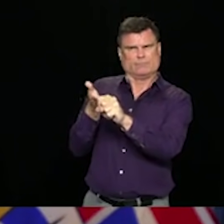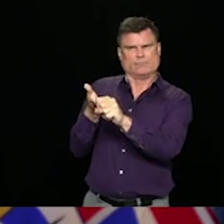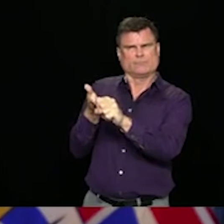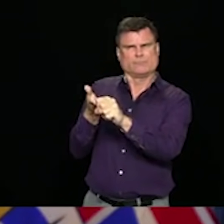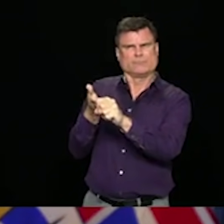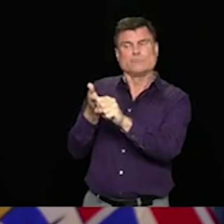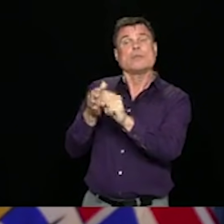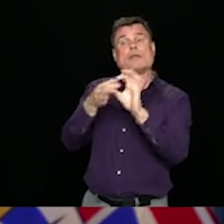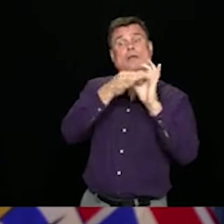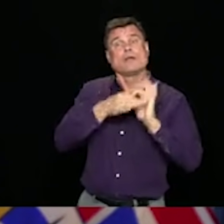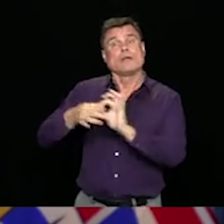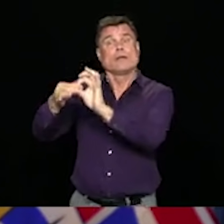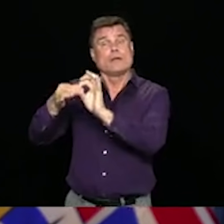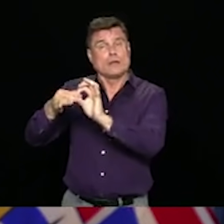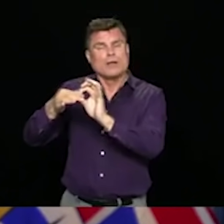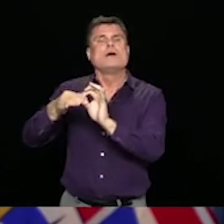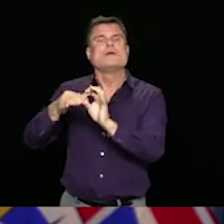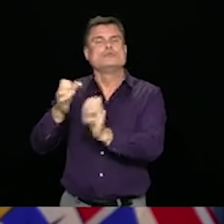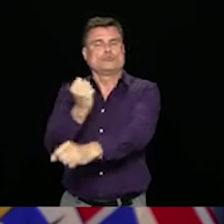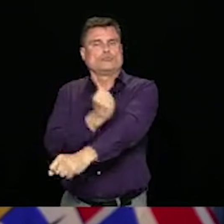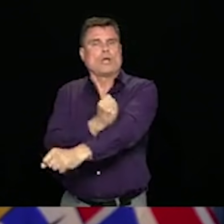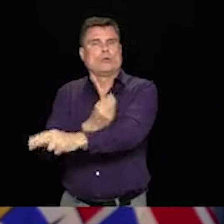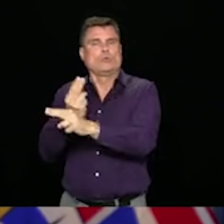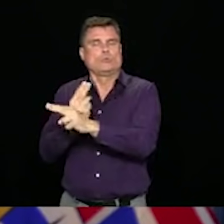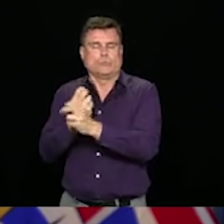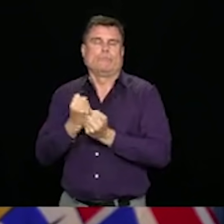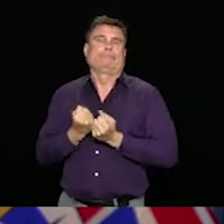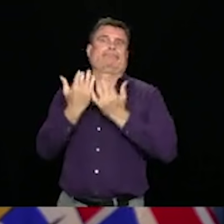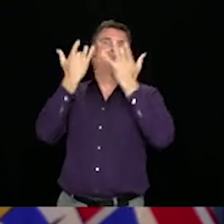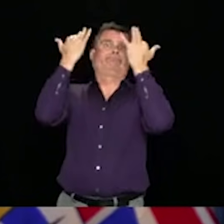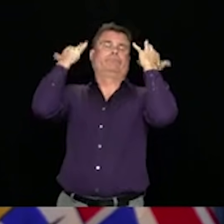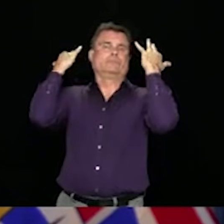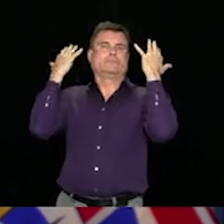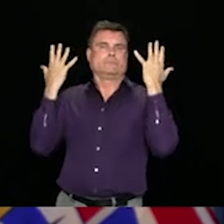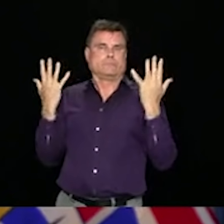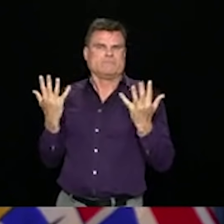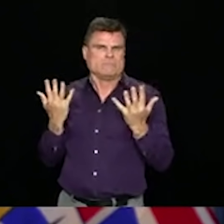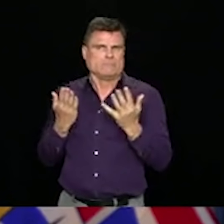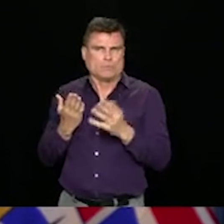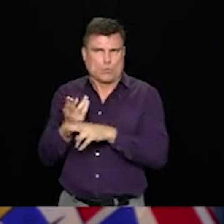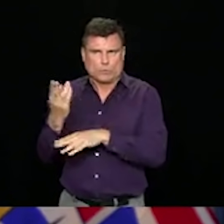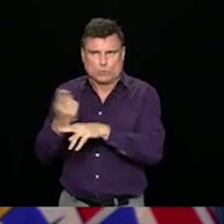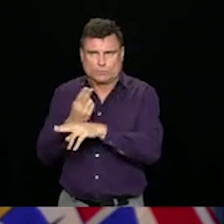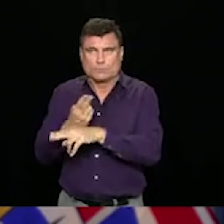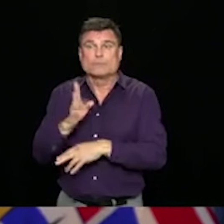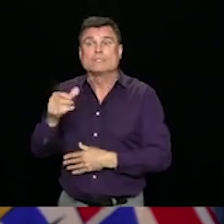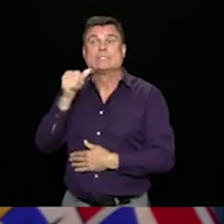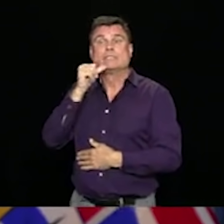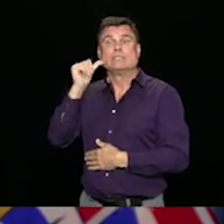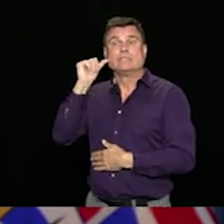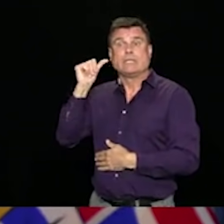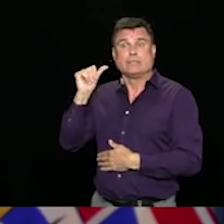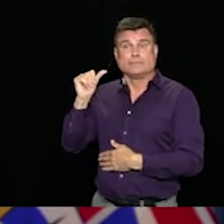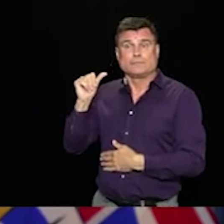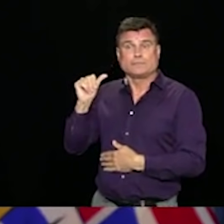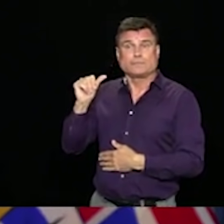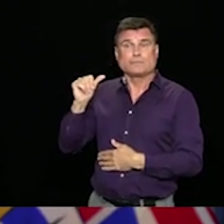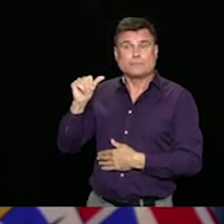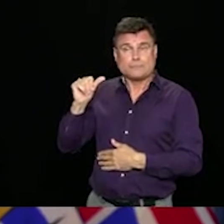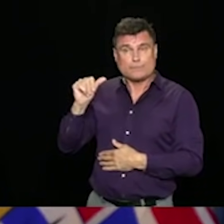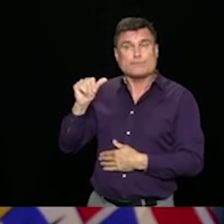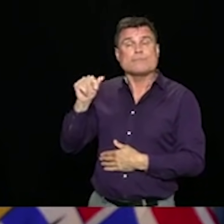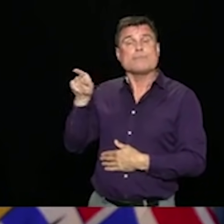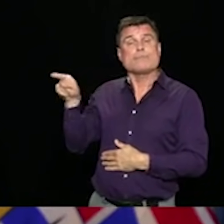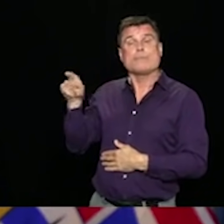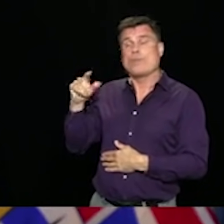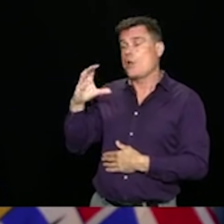health emergency that continues here in British Columbia. Yesterday, the Coroner's Service reported once again a notable and